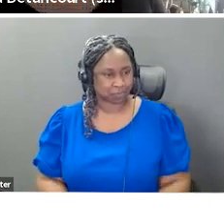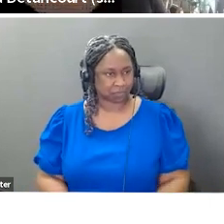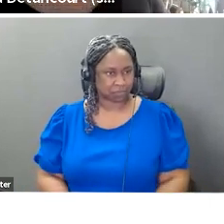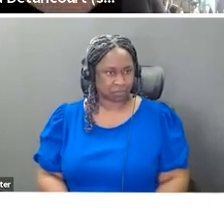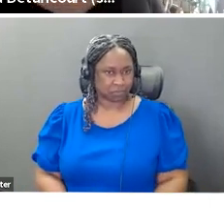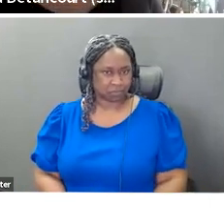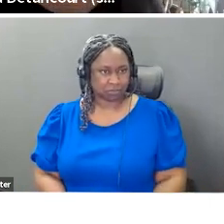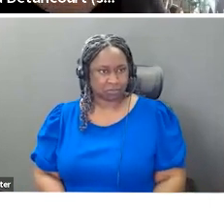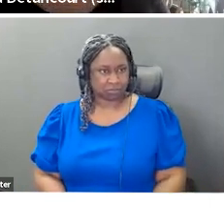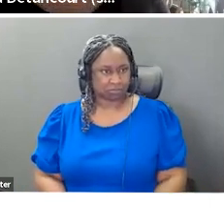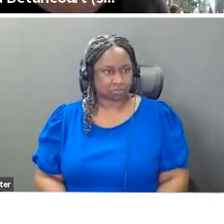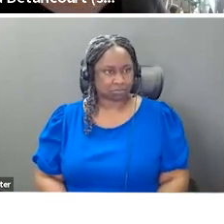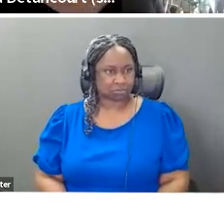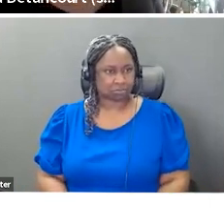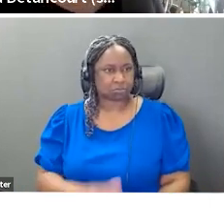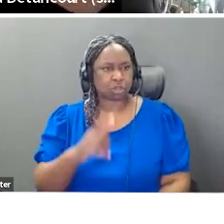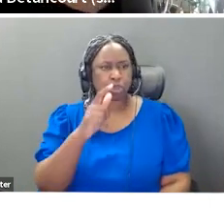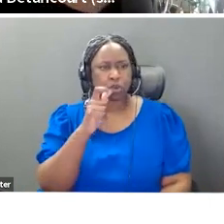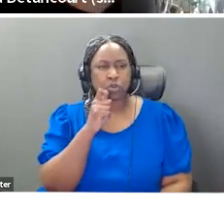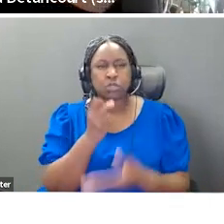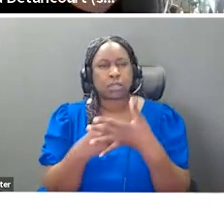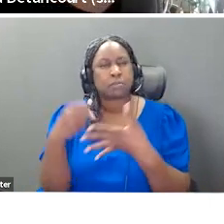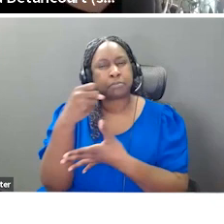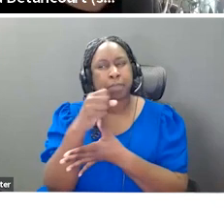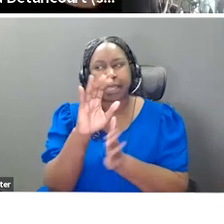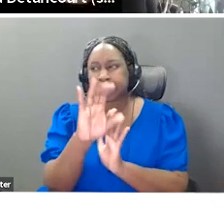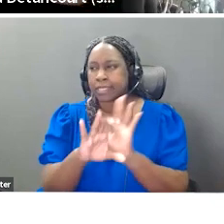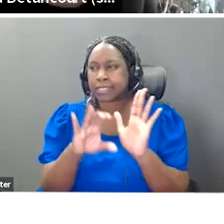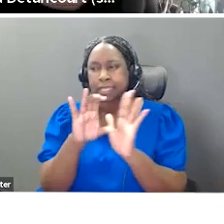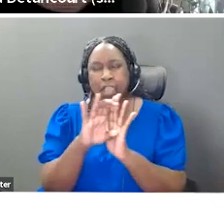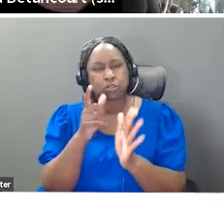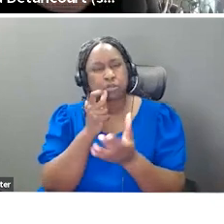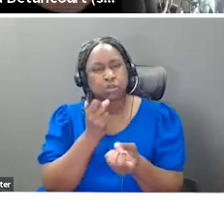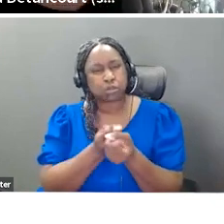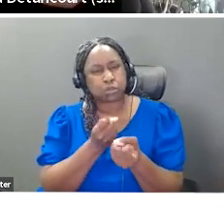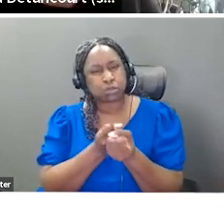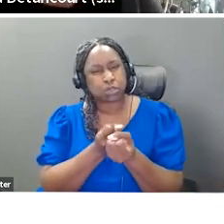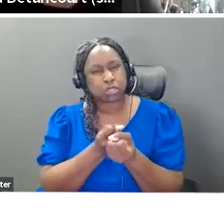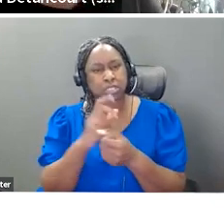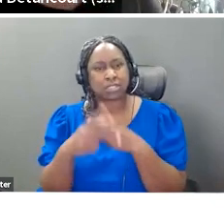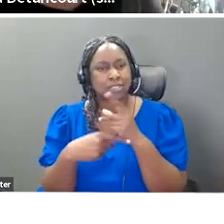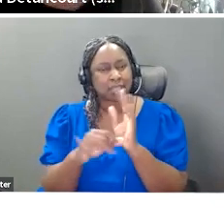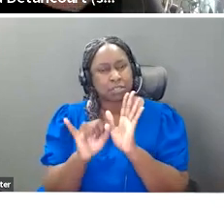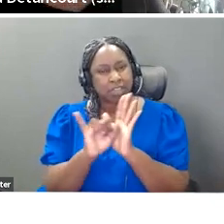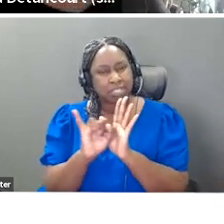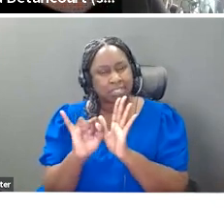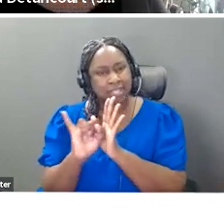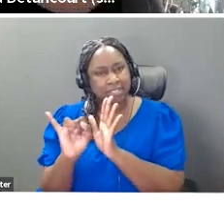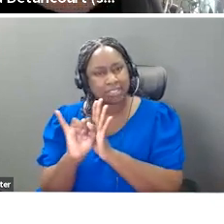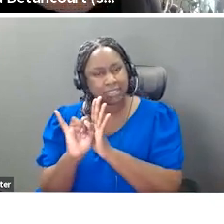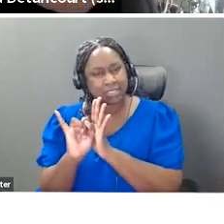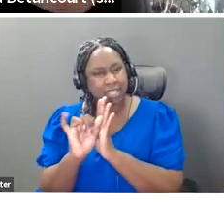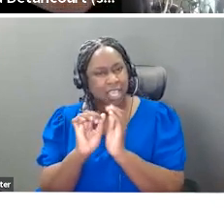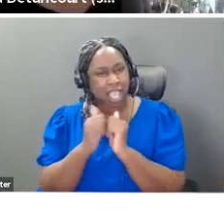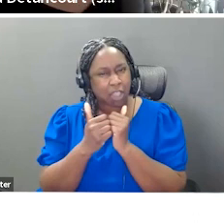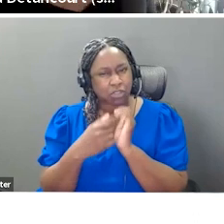these, think about who's the main character, who's the supporting character, what types of identities are featured and how are